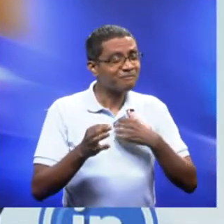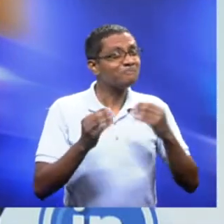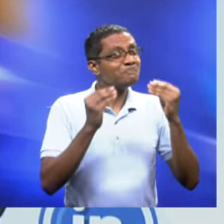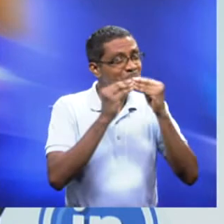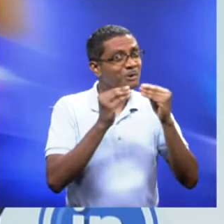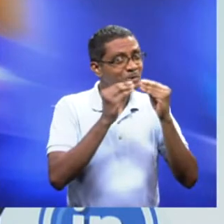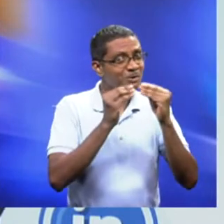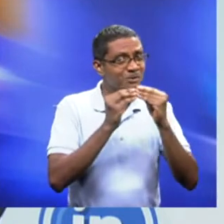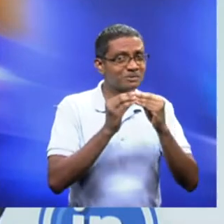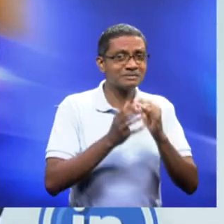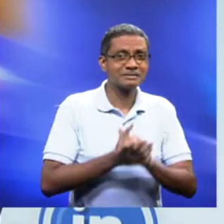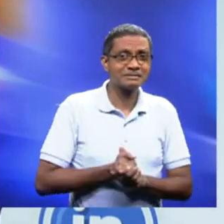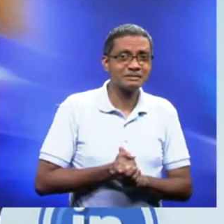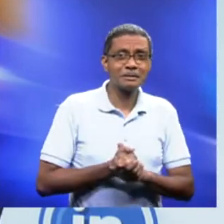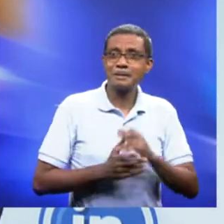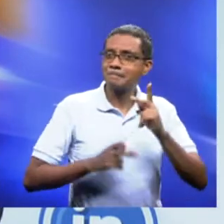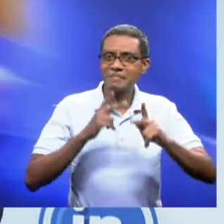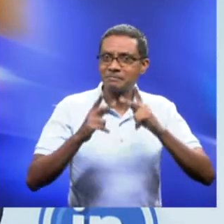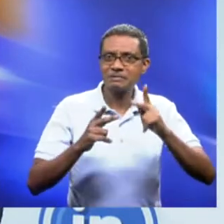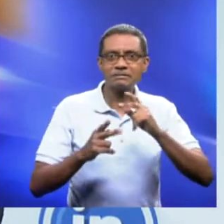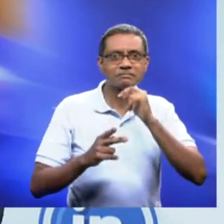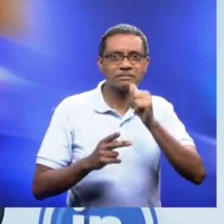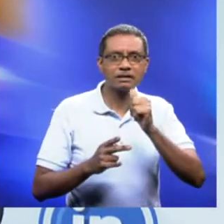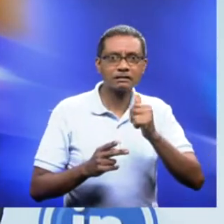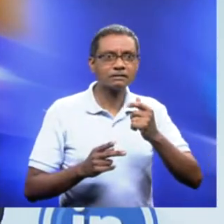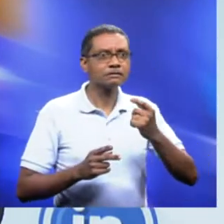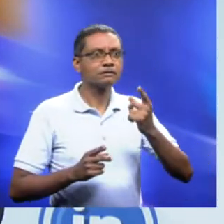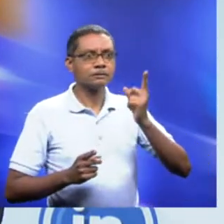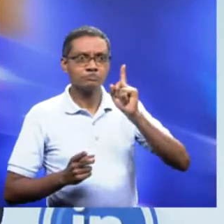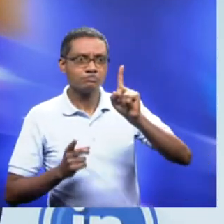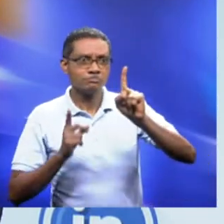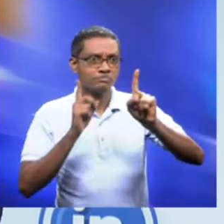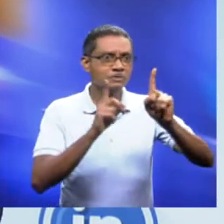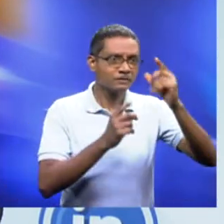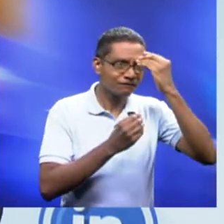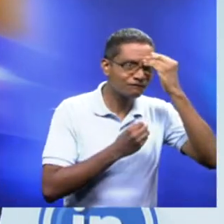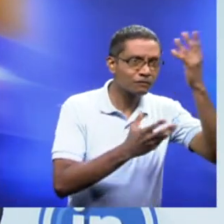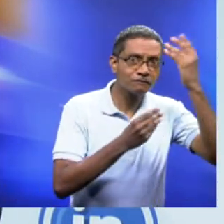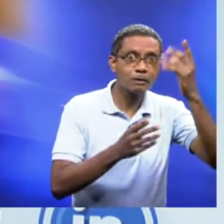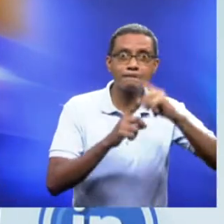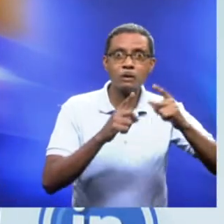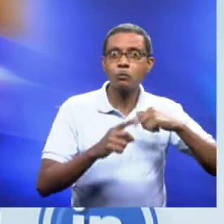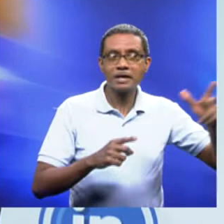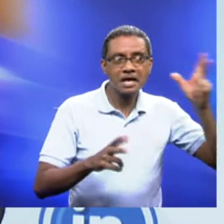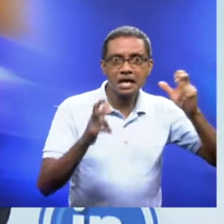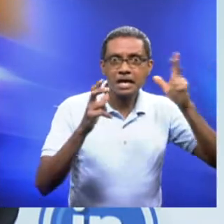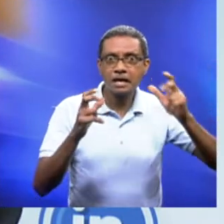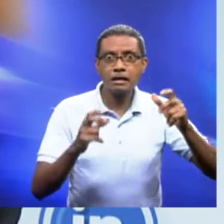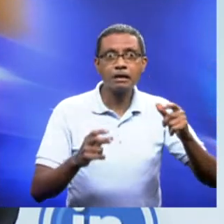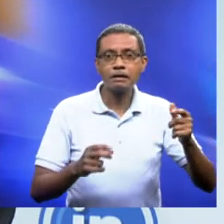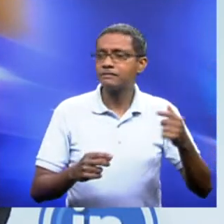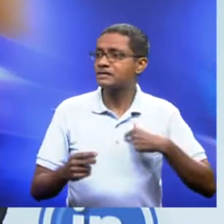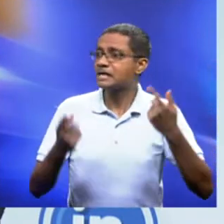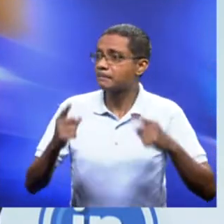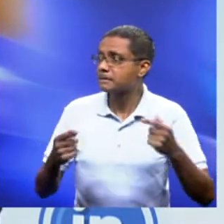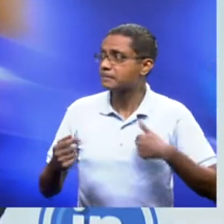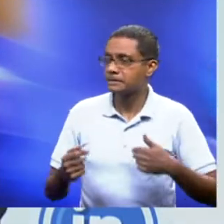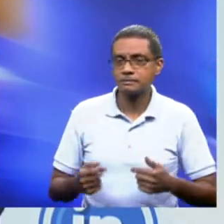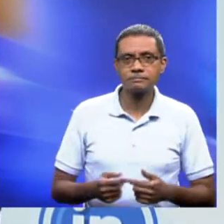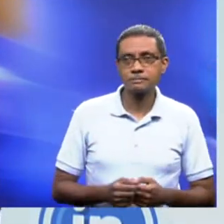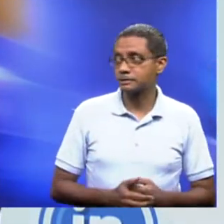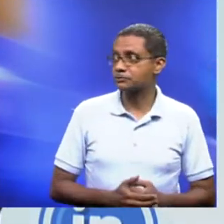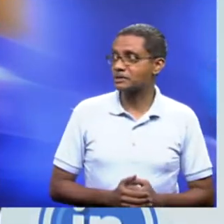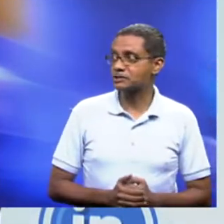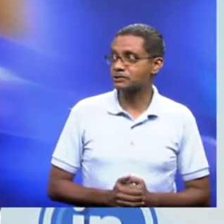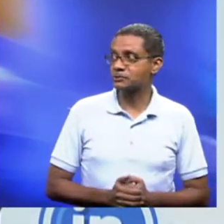because people are not coming forward, but you're hearing it within local discussions where, hey, so-and-so happened to me, so-and-so happened to me. There are